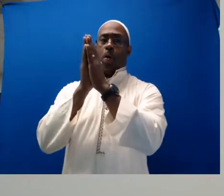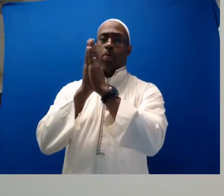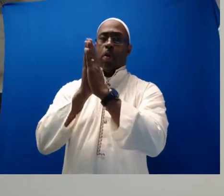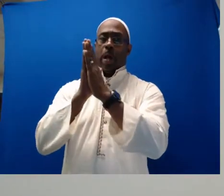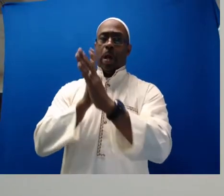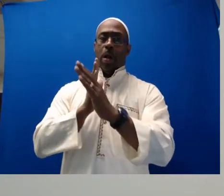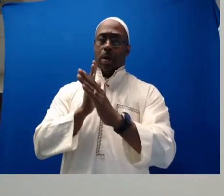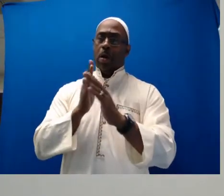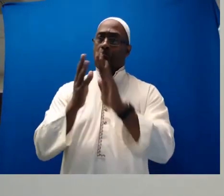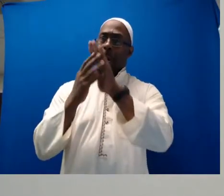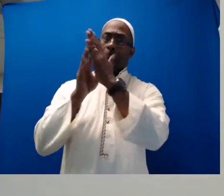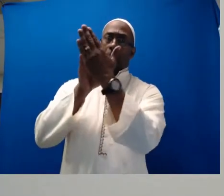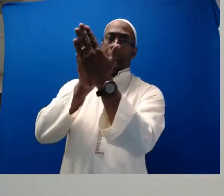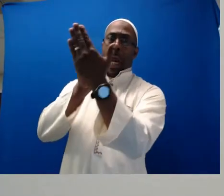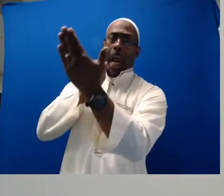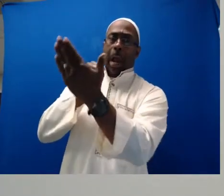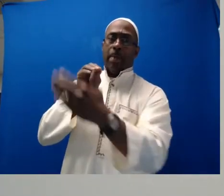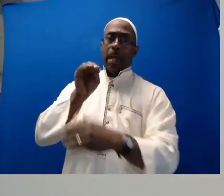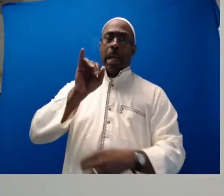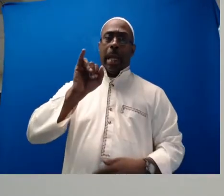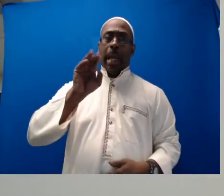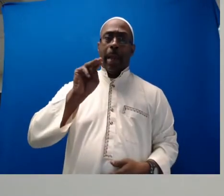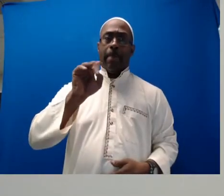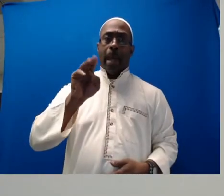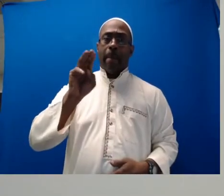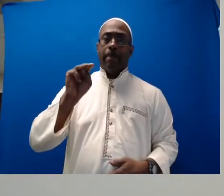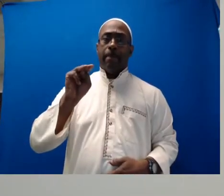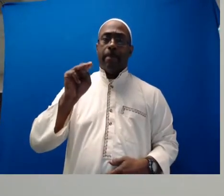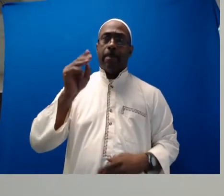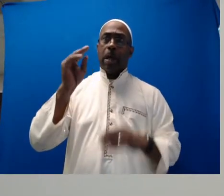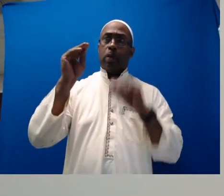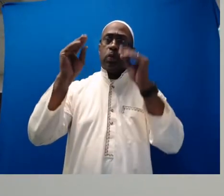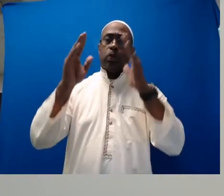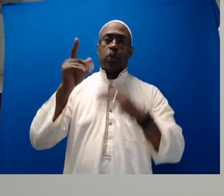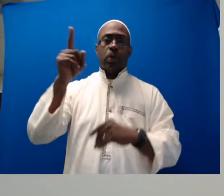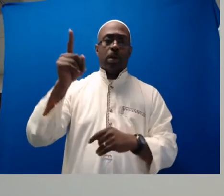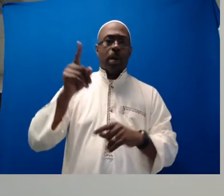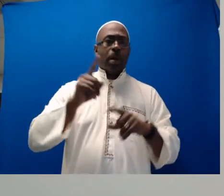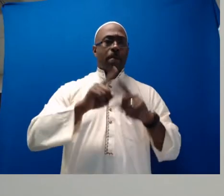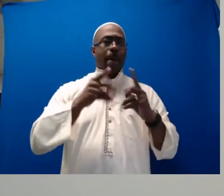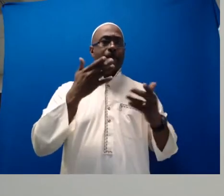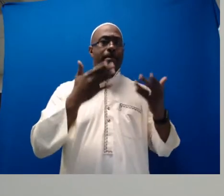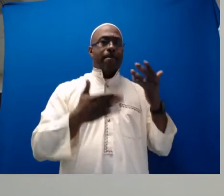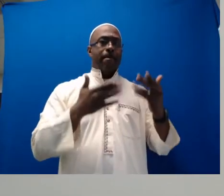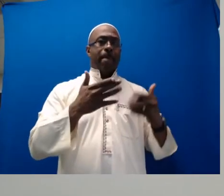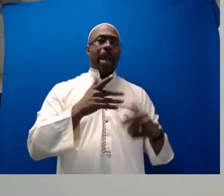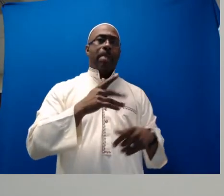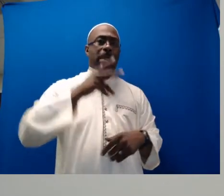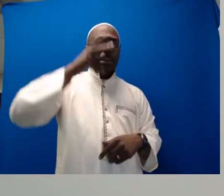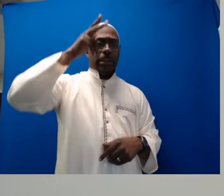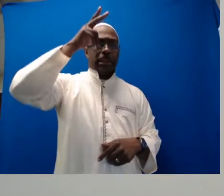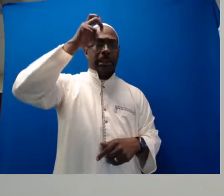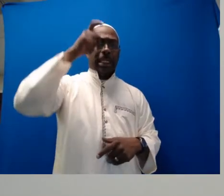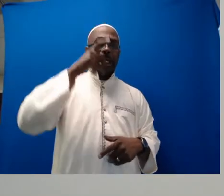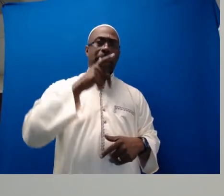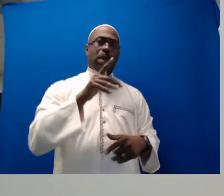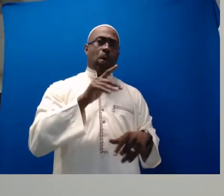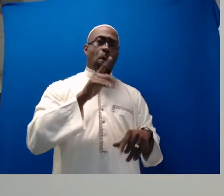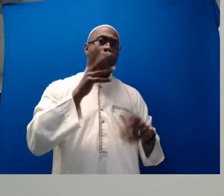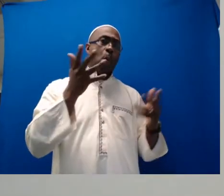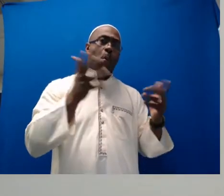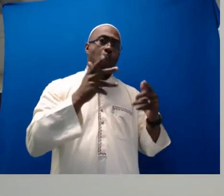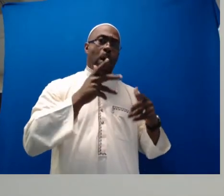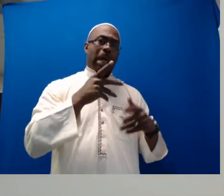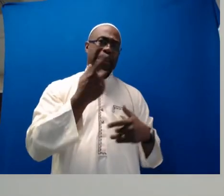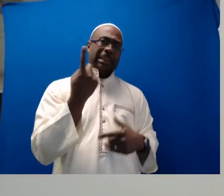yet inside they have something of a disease that shaitan is festering within their hearts. That's why